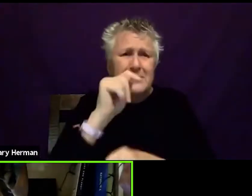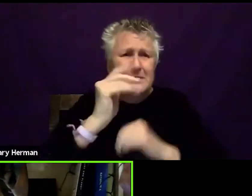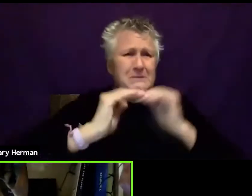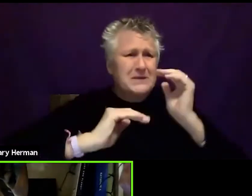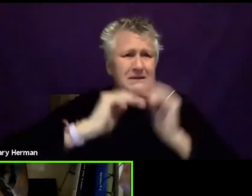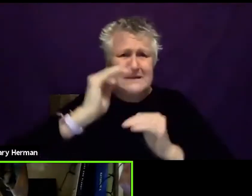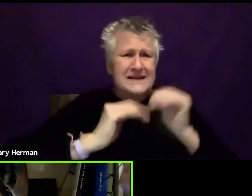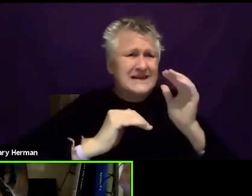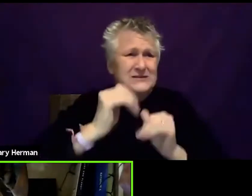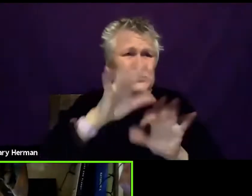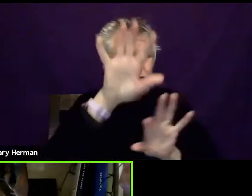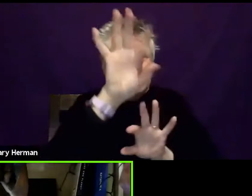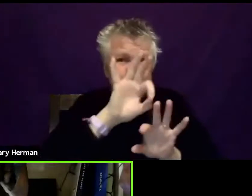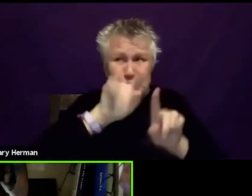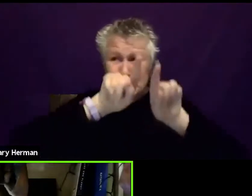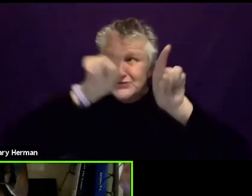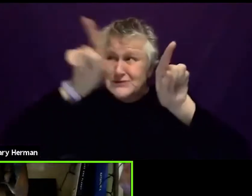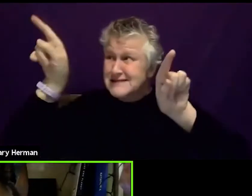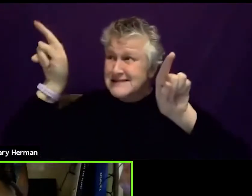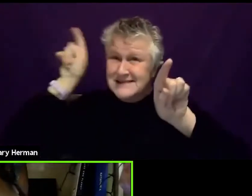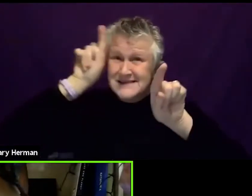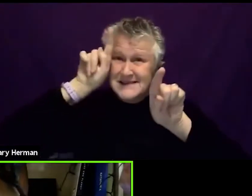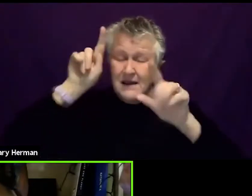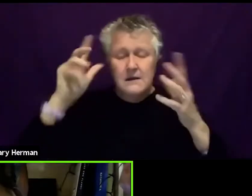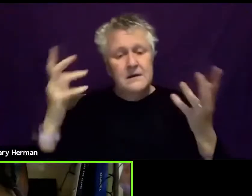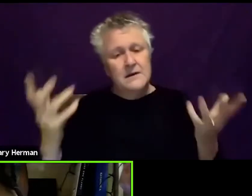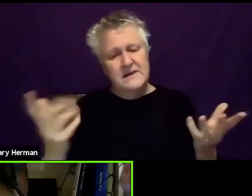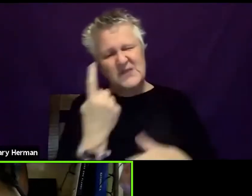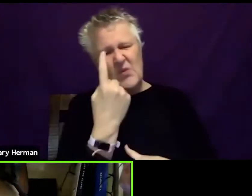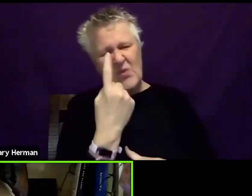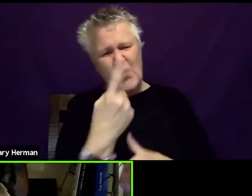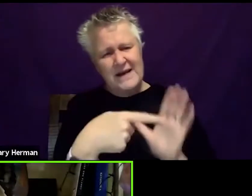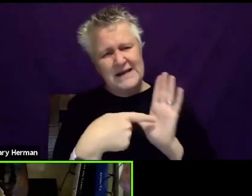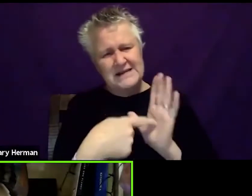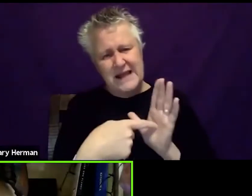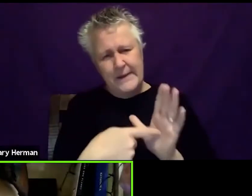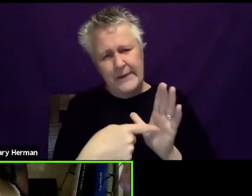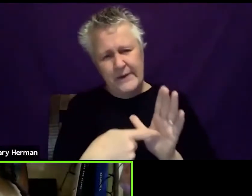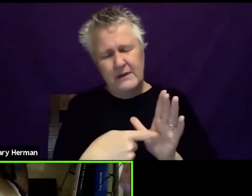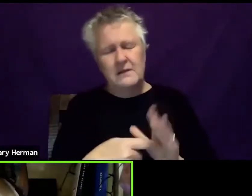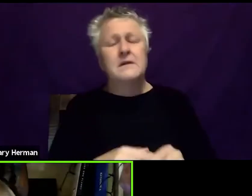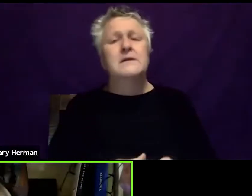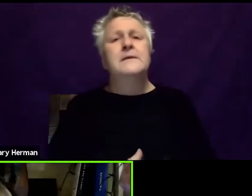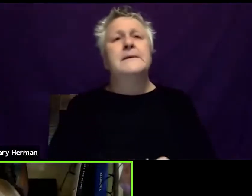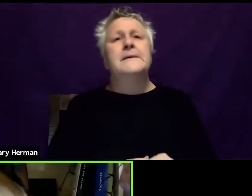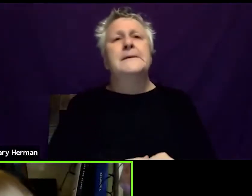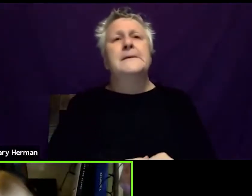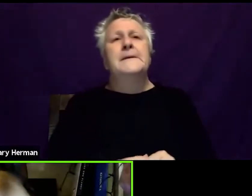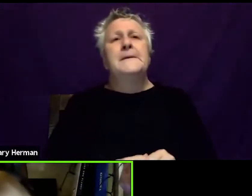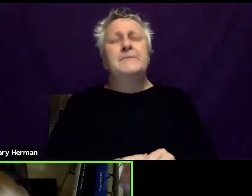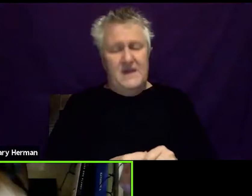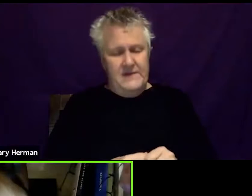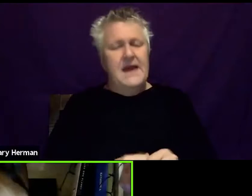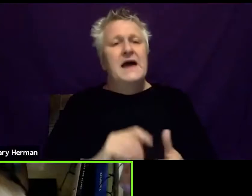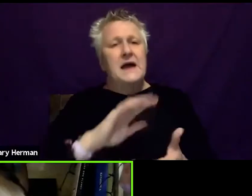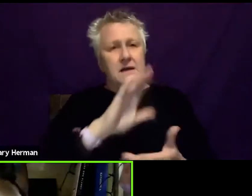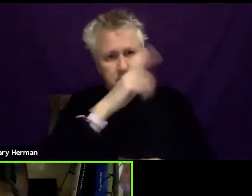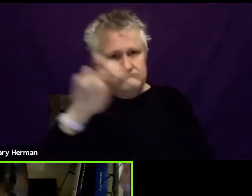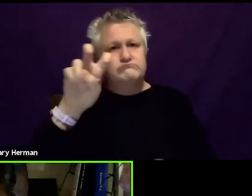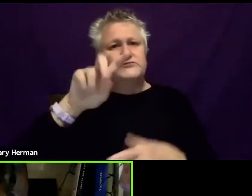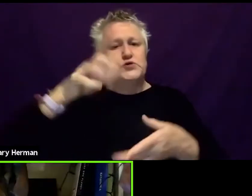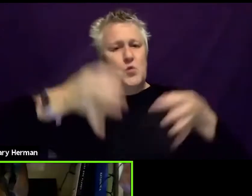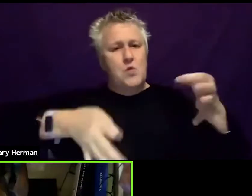So that's been one example of the kind of legal work. So there was a legal challenge around that the government just kept fobbing